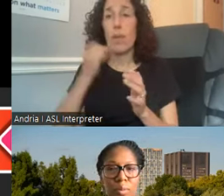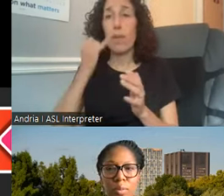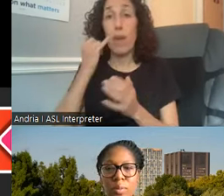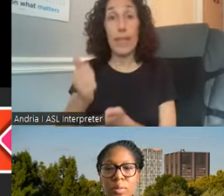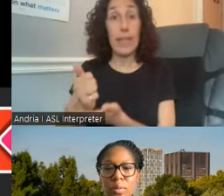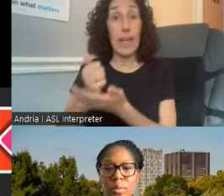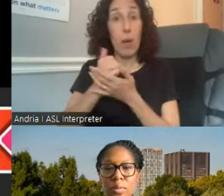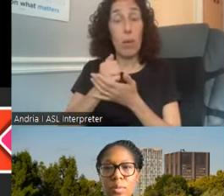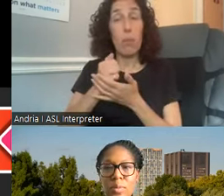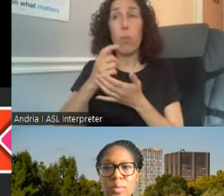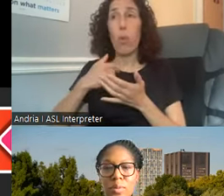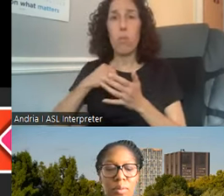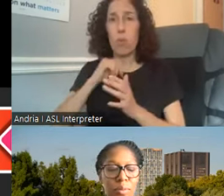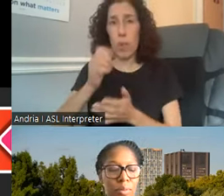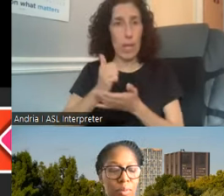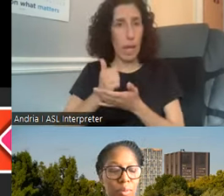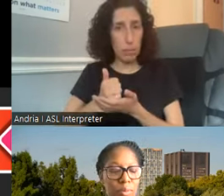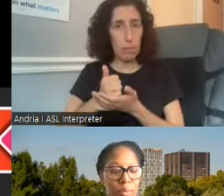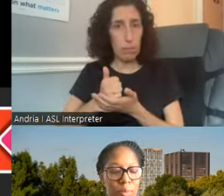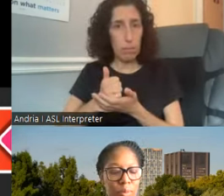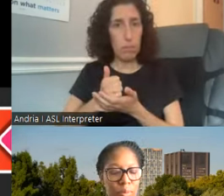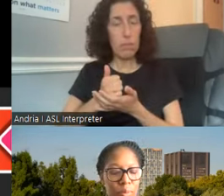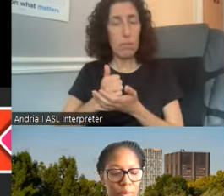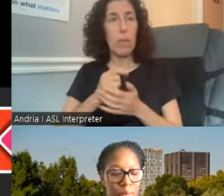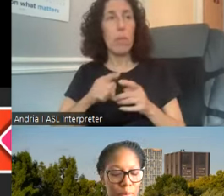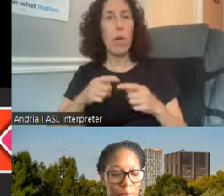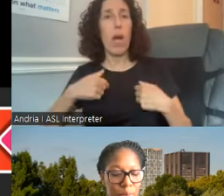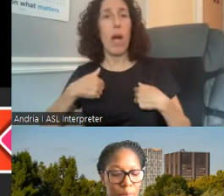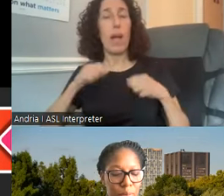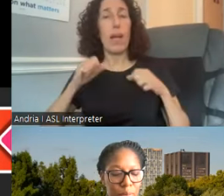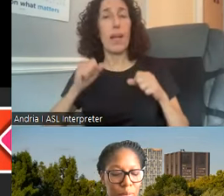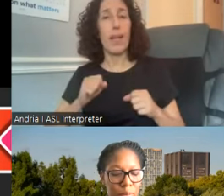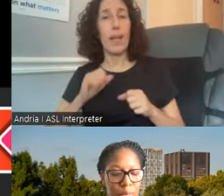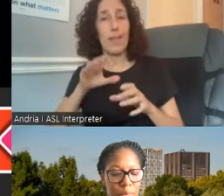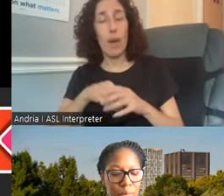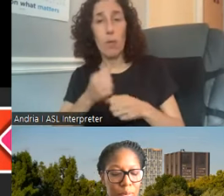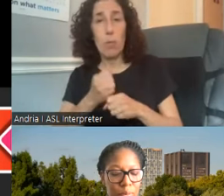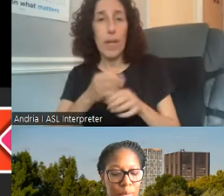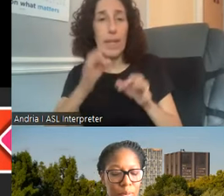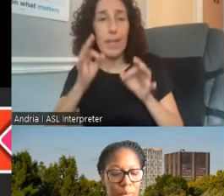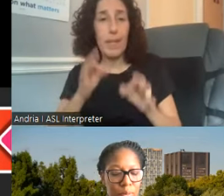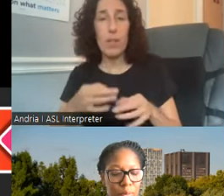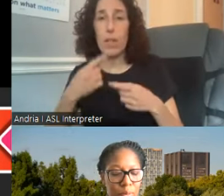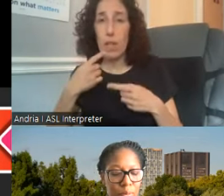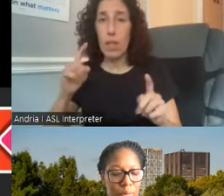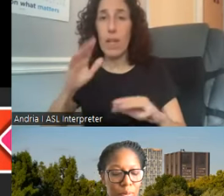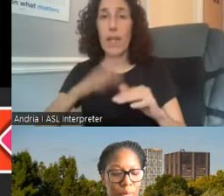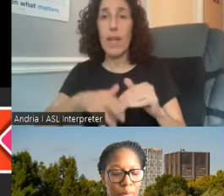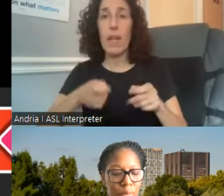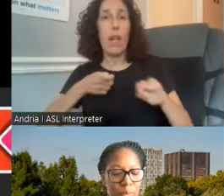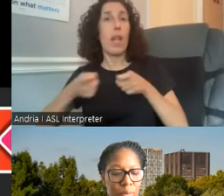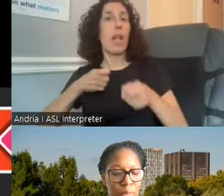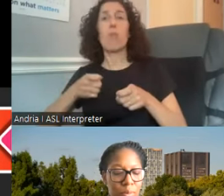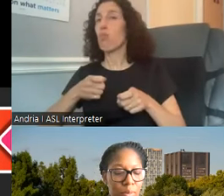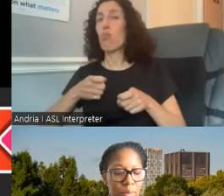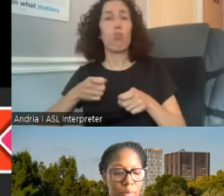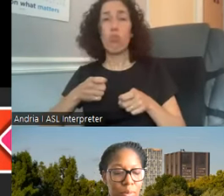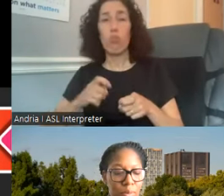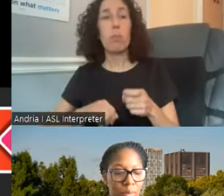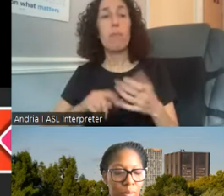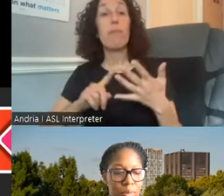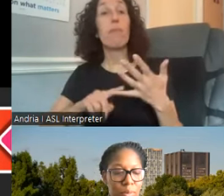them. That they have a say in that. And then intersectionality, we just talked about that, so I'm not going to go